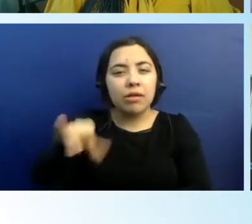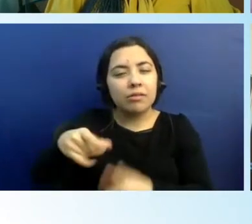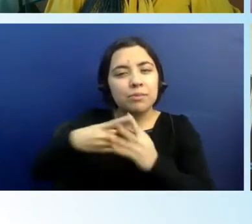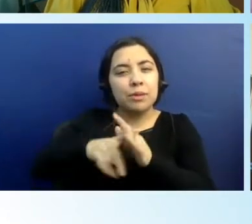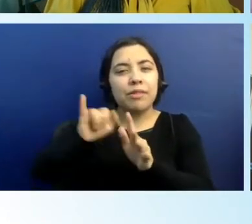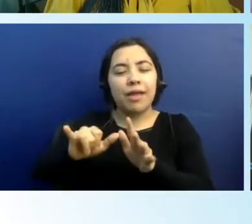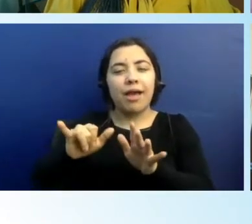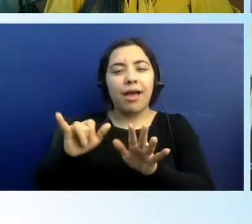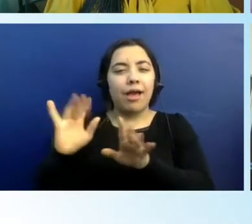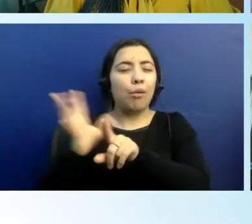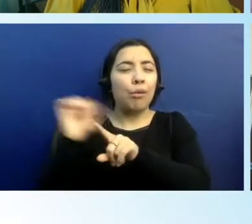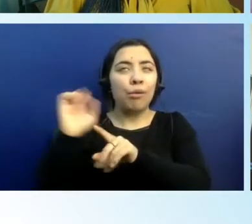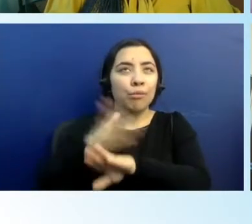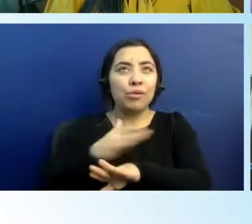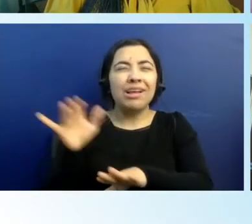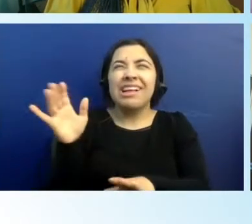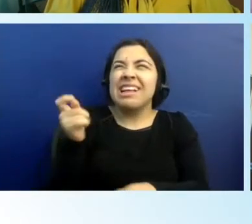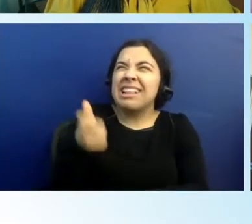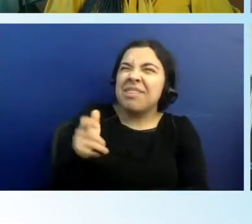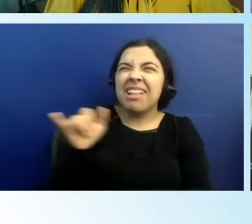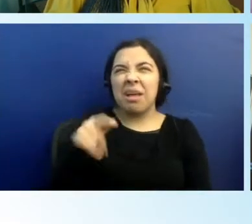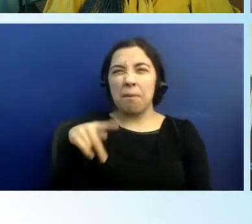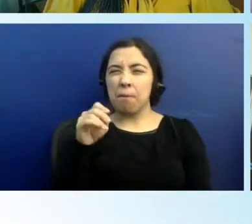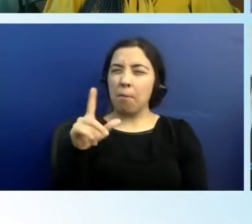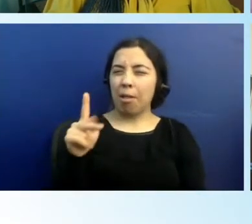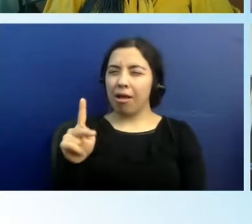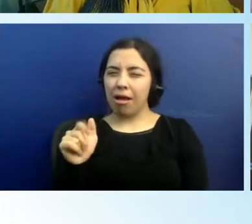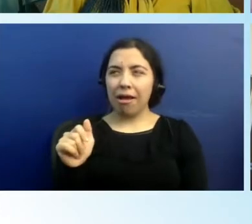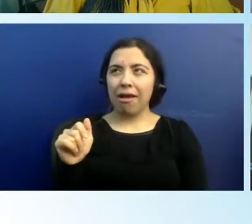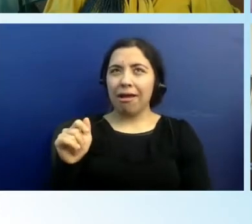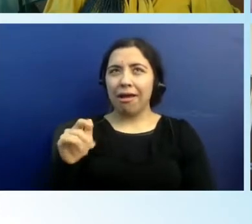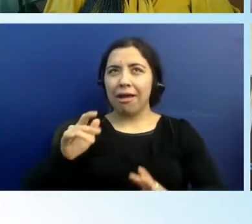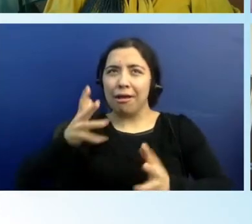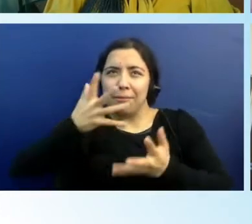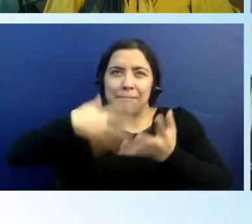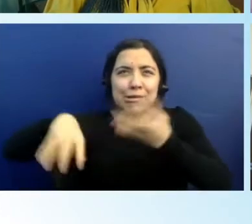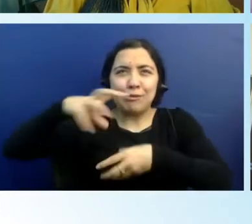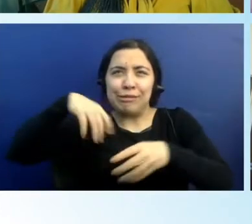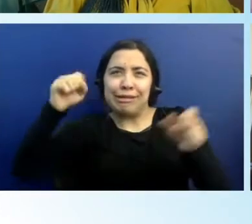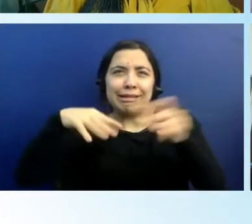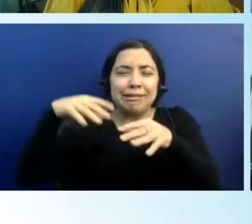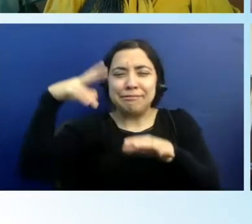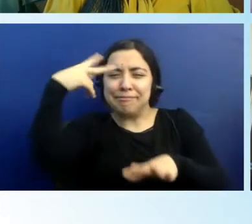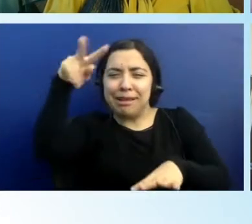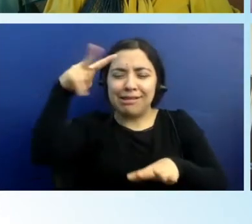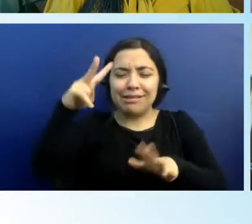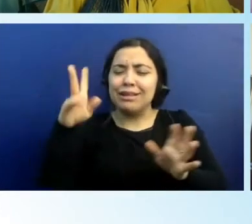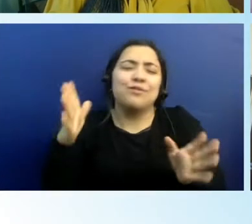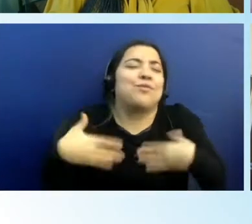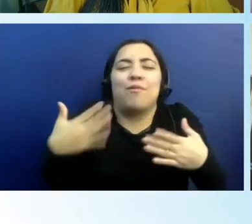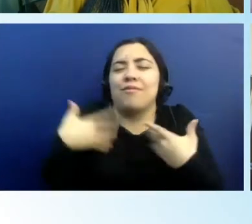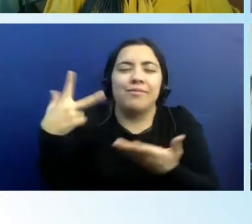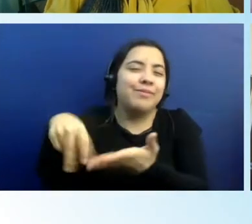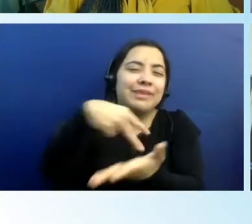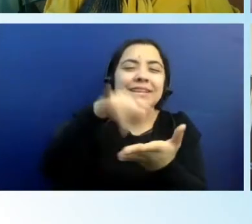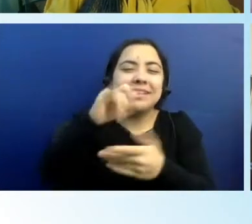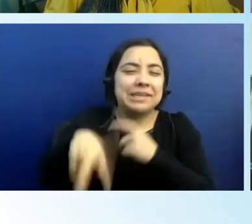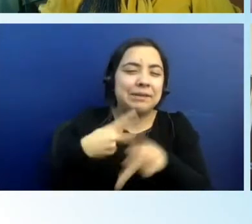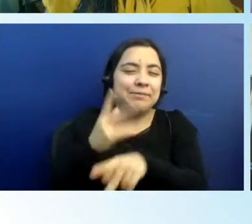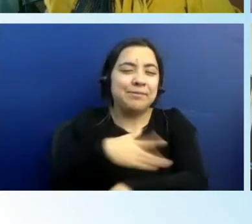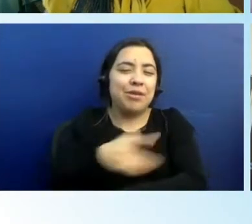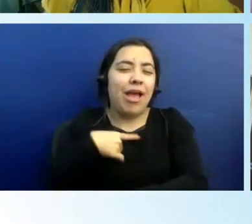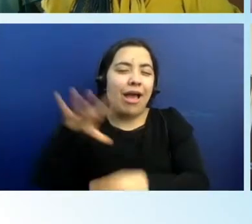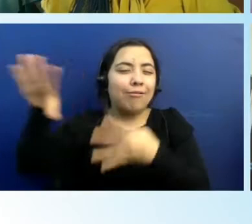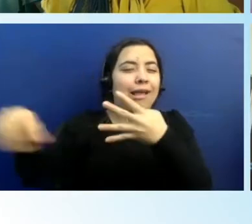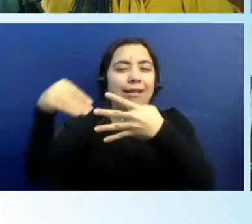craze. It's kind of like a polka, you know, like Mexican kind of very joyful dancing type of song. So I'd put that on the